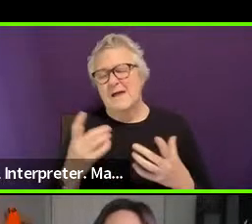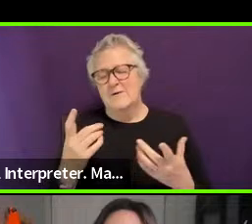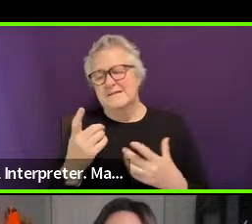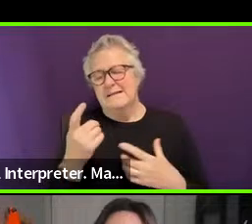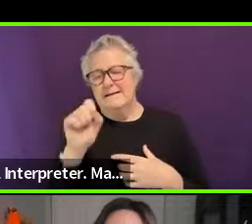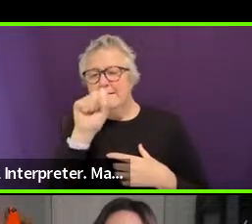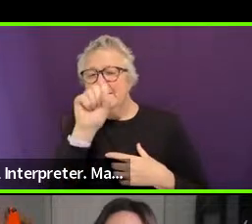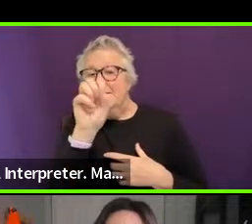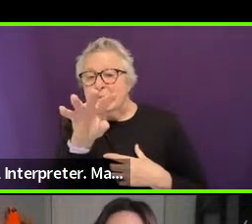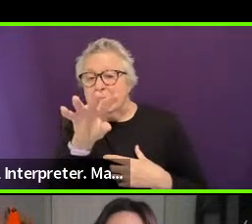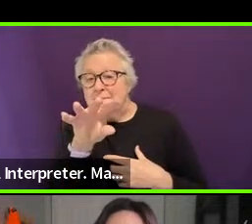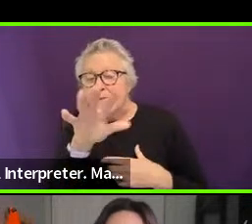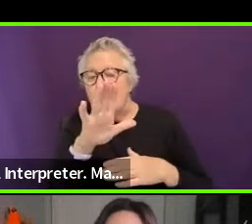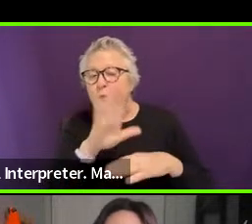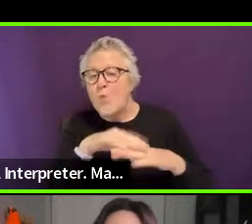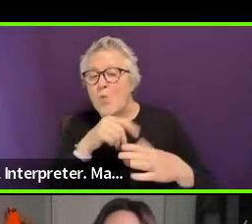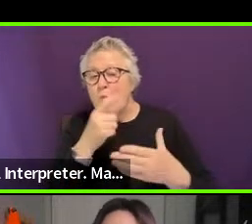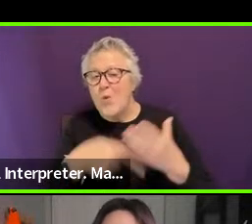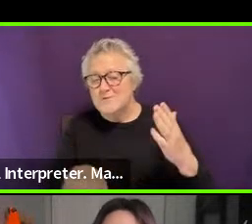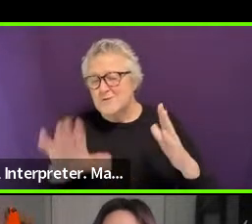All right, that was